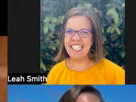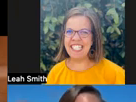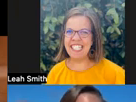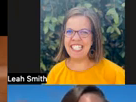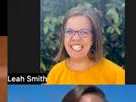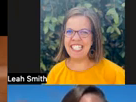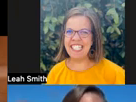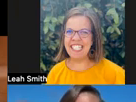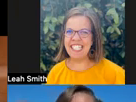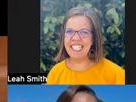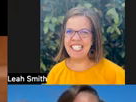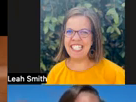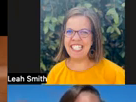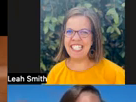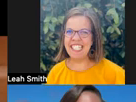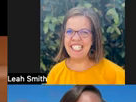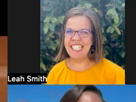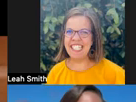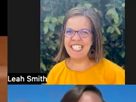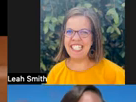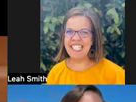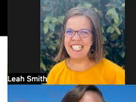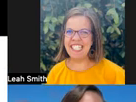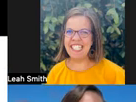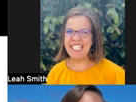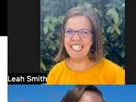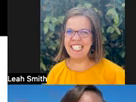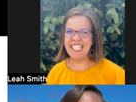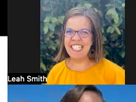intersectionality. And you can go to the next slide.